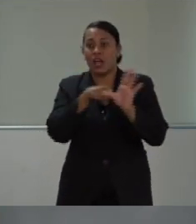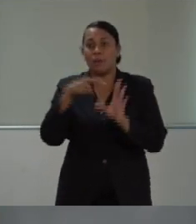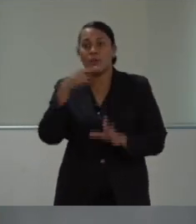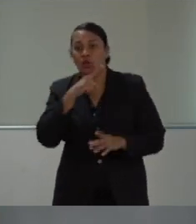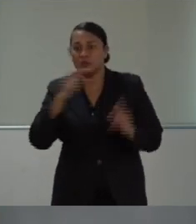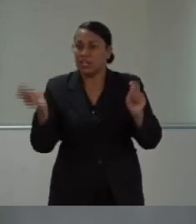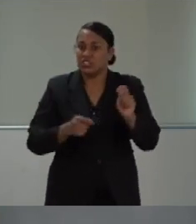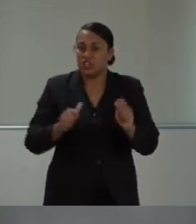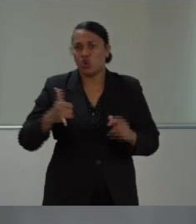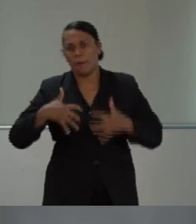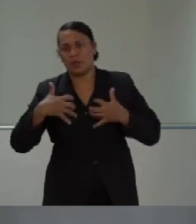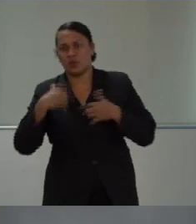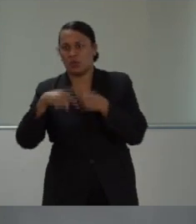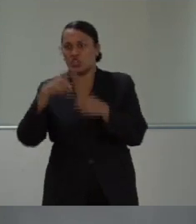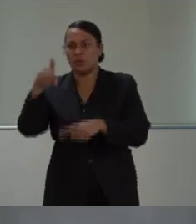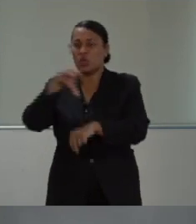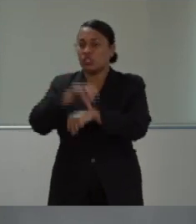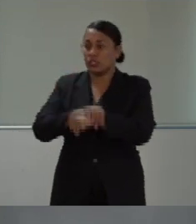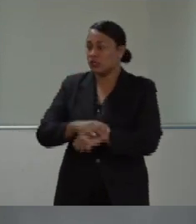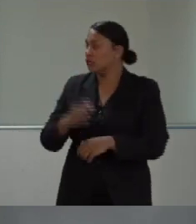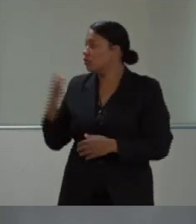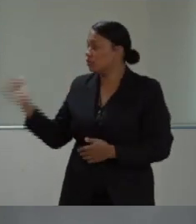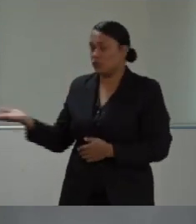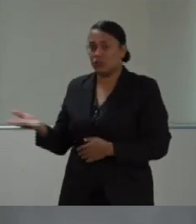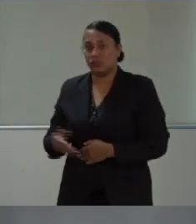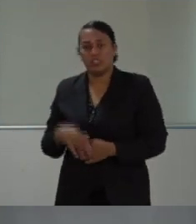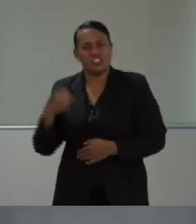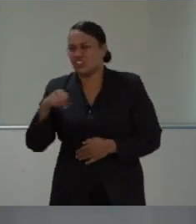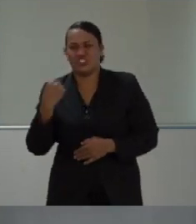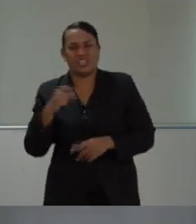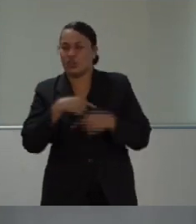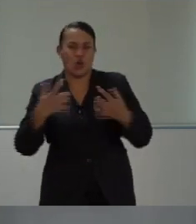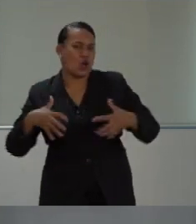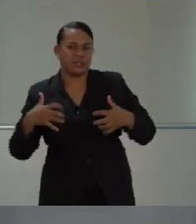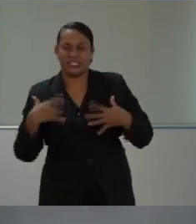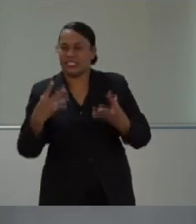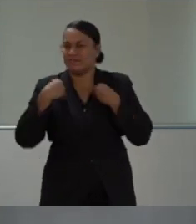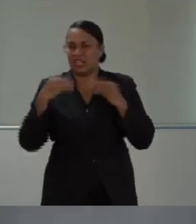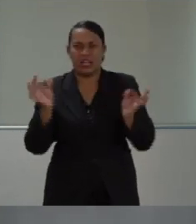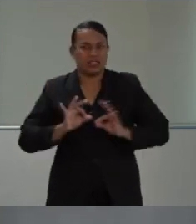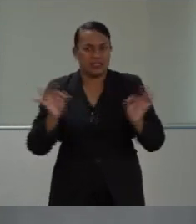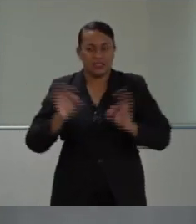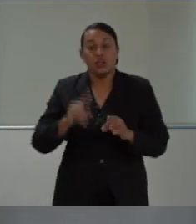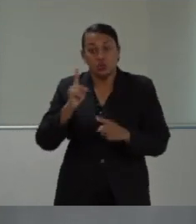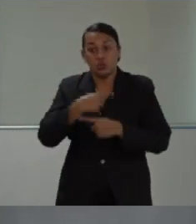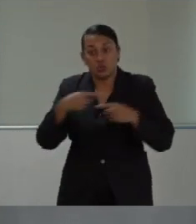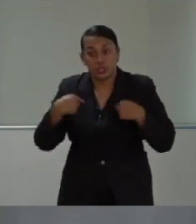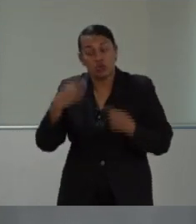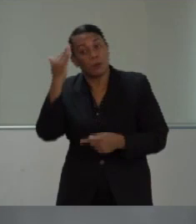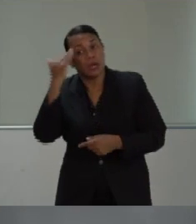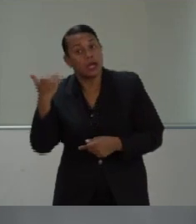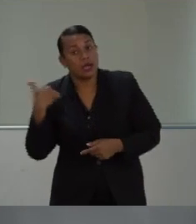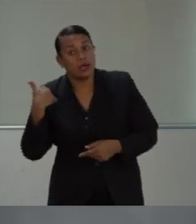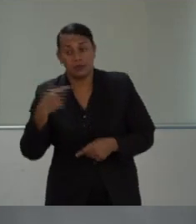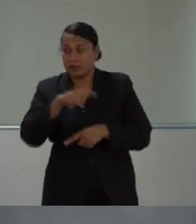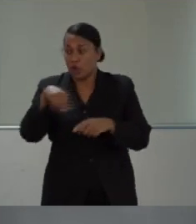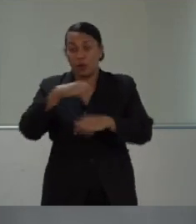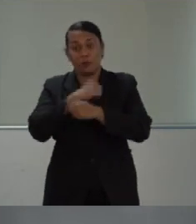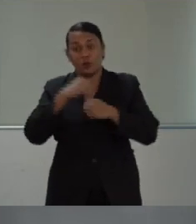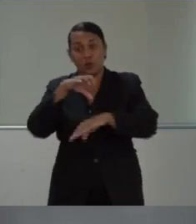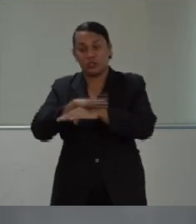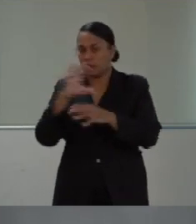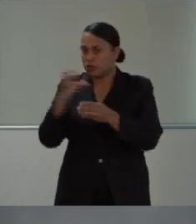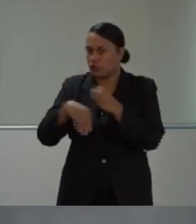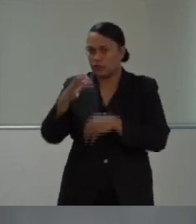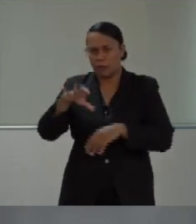what we keep reminding our officers, that they should be able to sustain themselves for these long